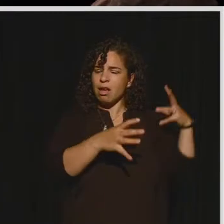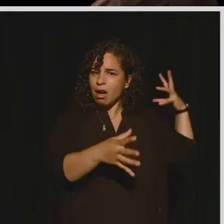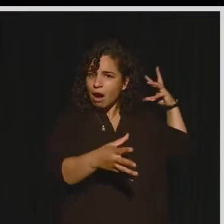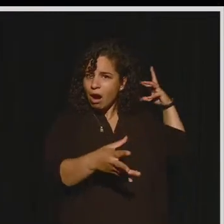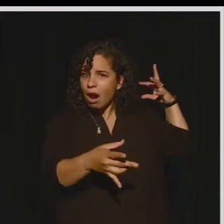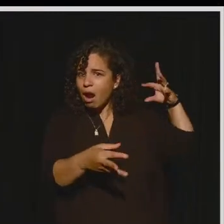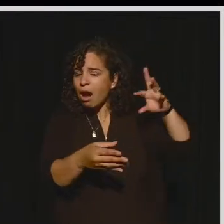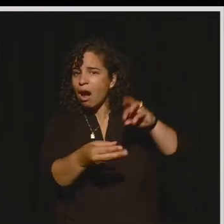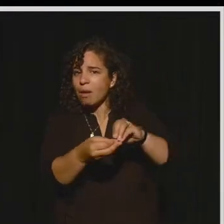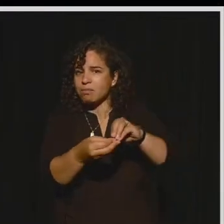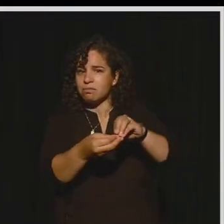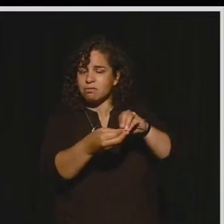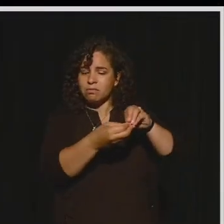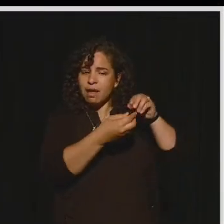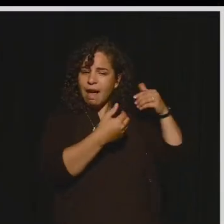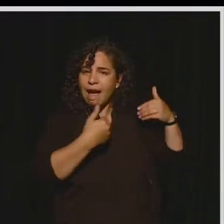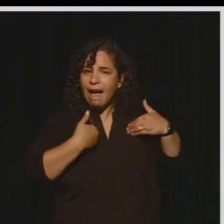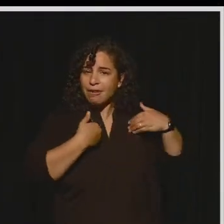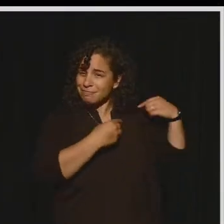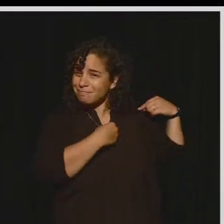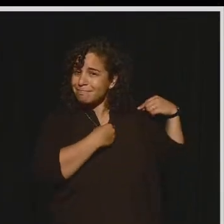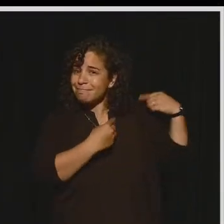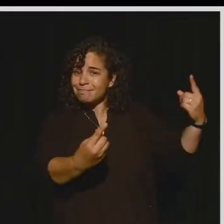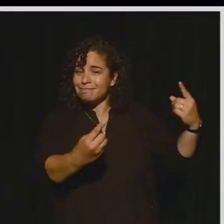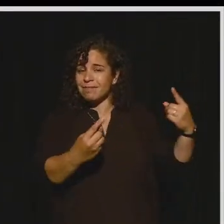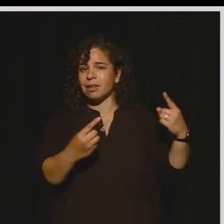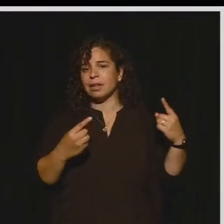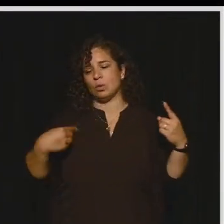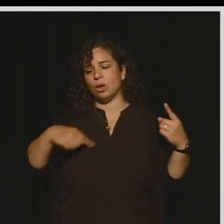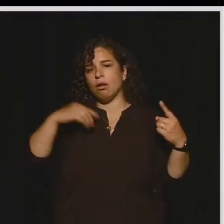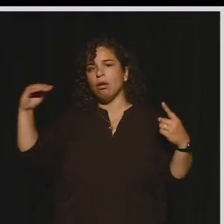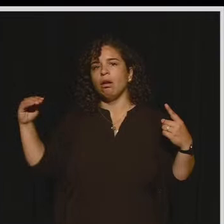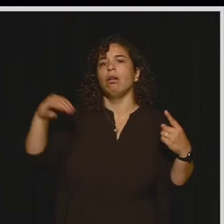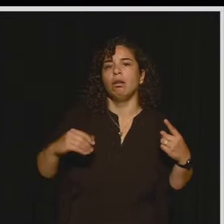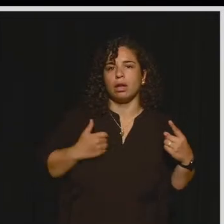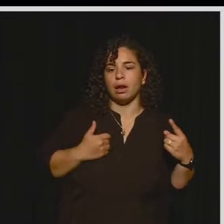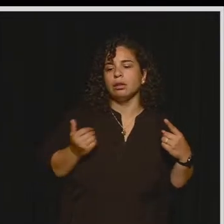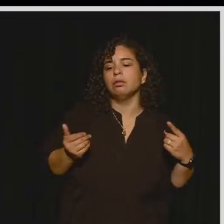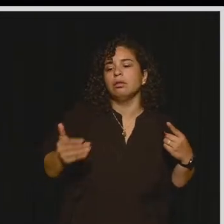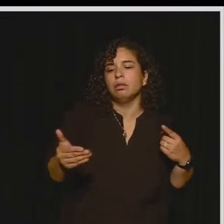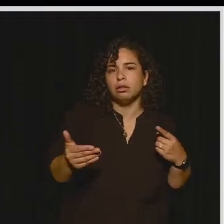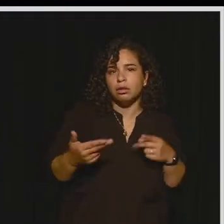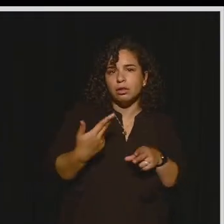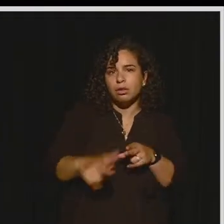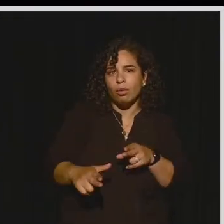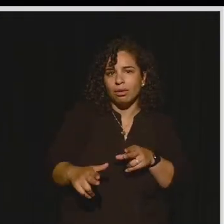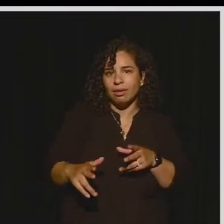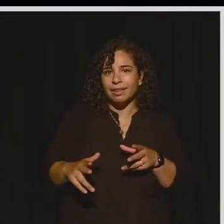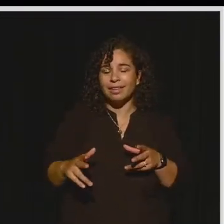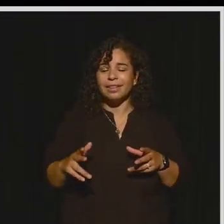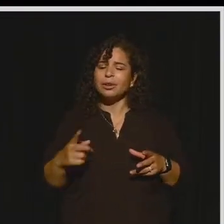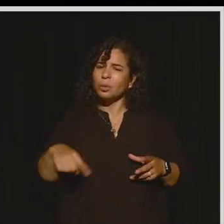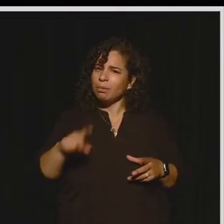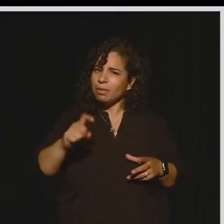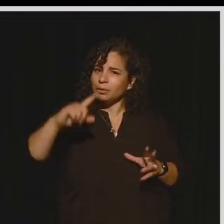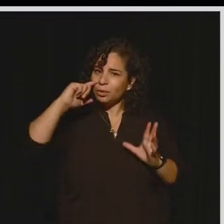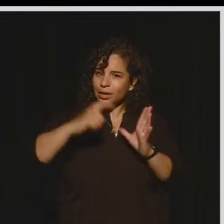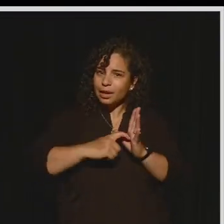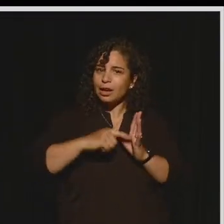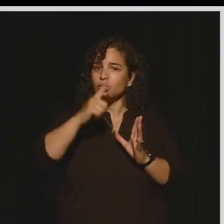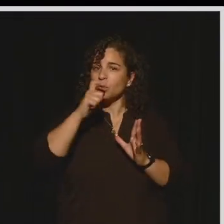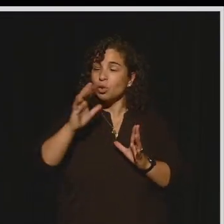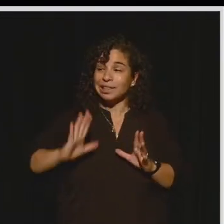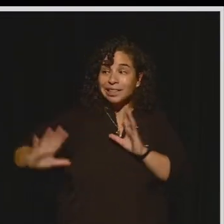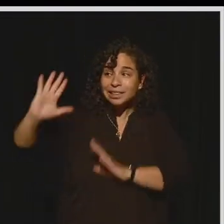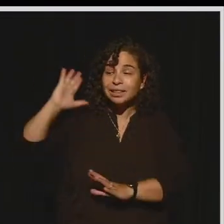here. So we need to recognize that. We need to recognize the players of